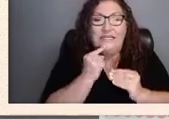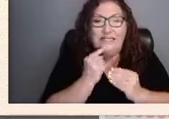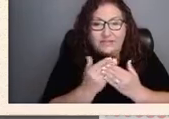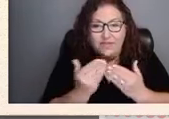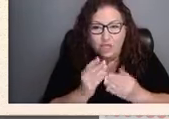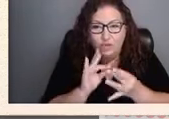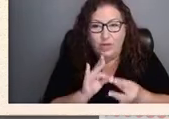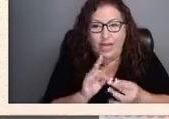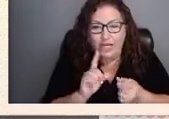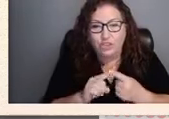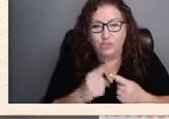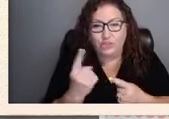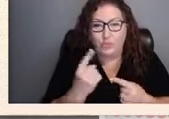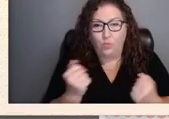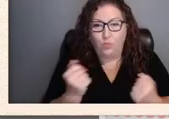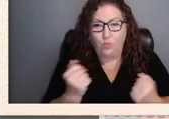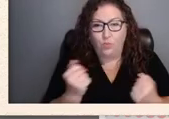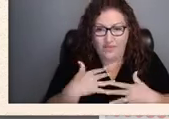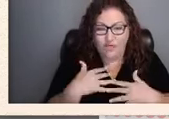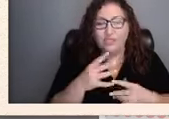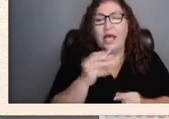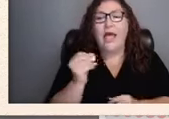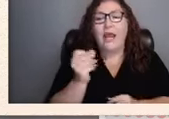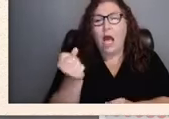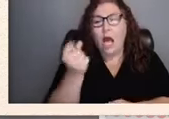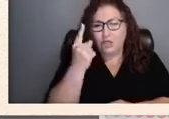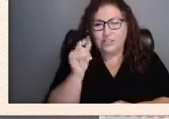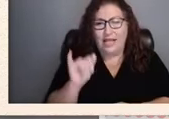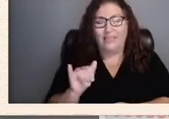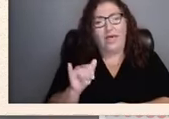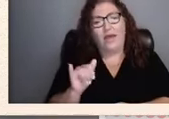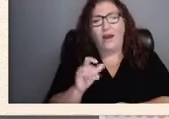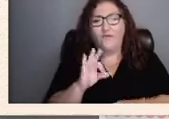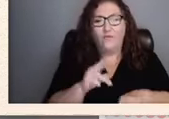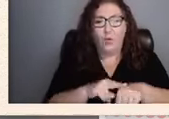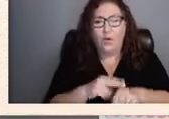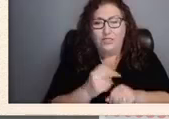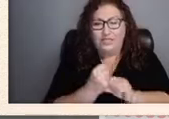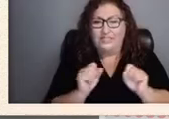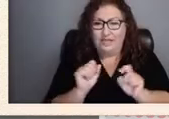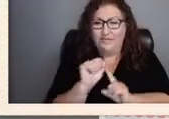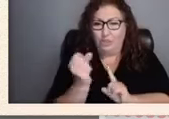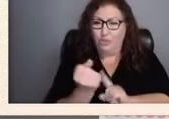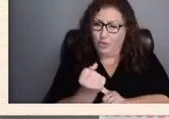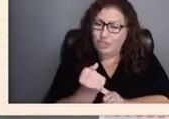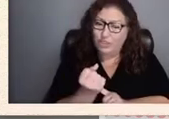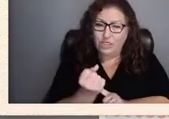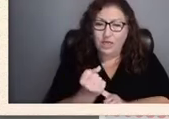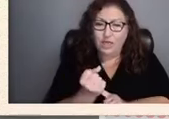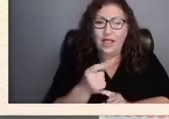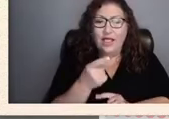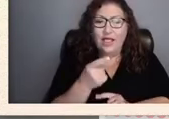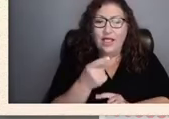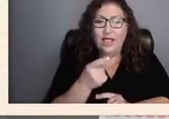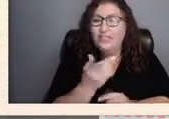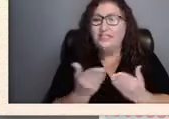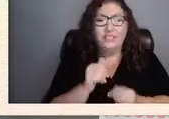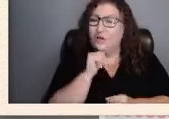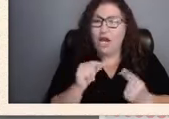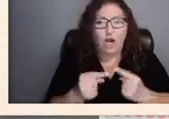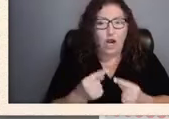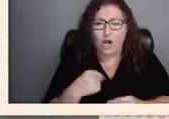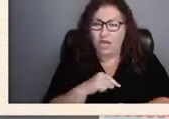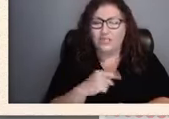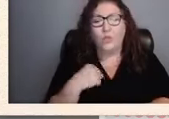fears, and understand that, of course, in a safe situation, these things are not going to hurt us. And we learn as we learn